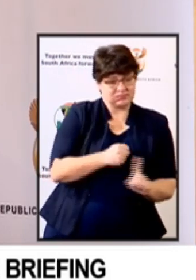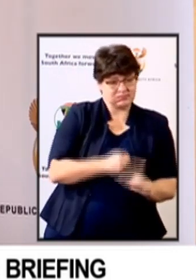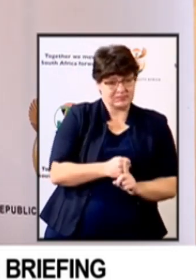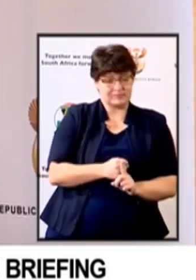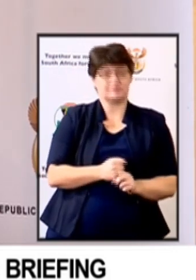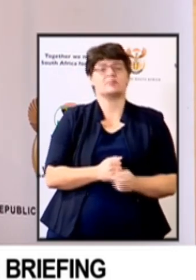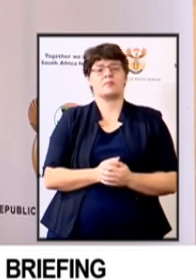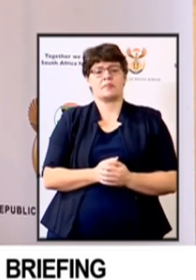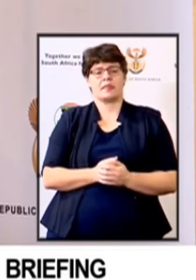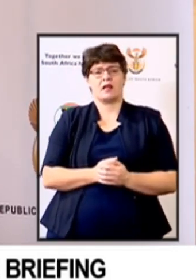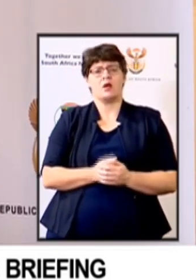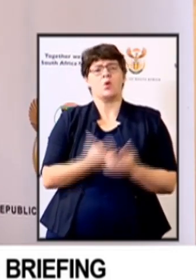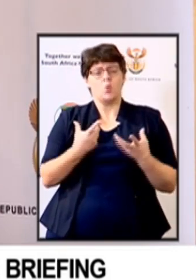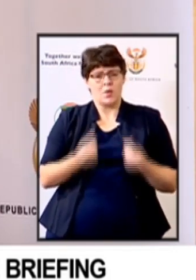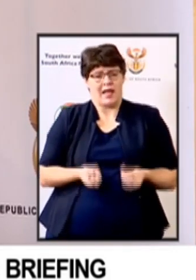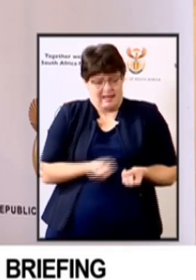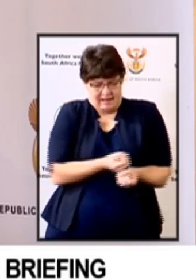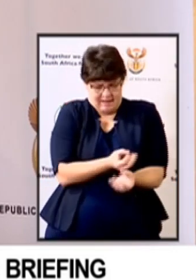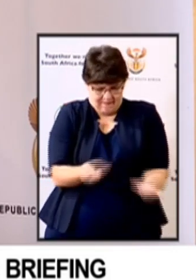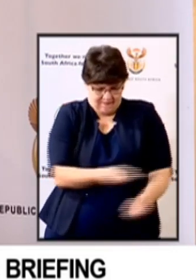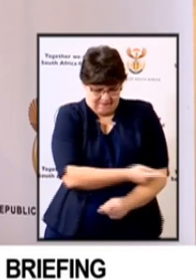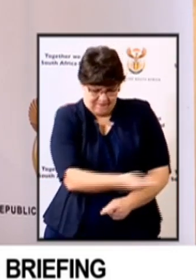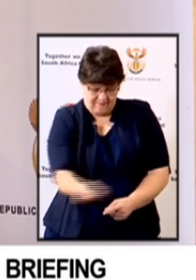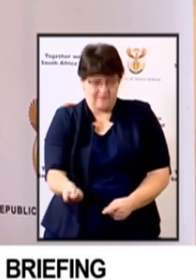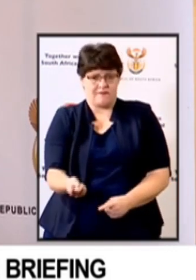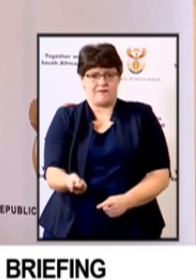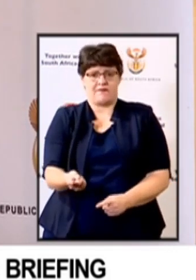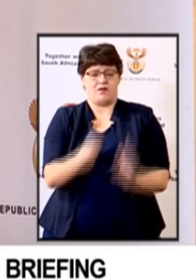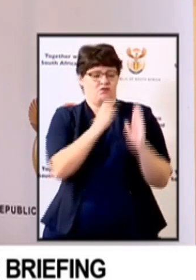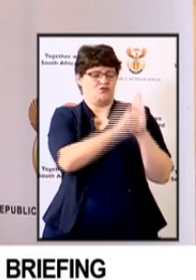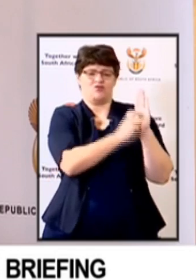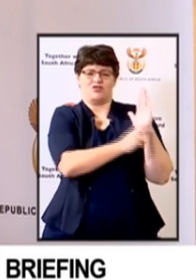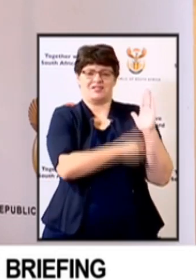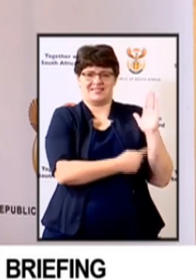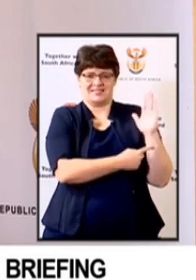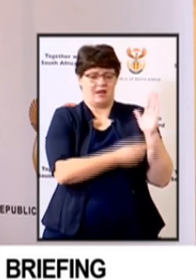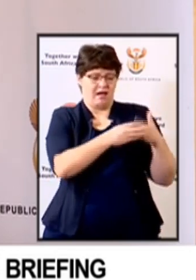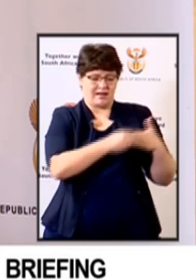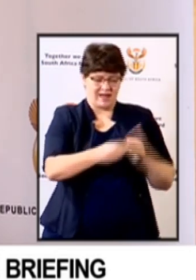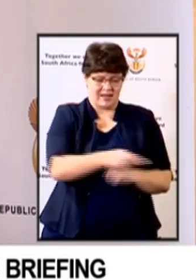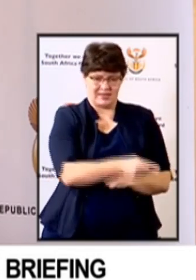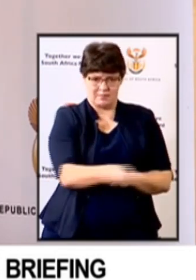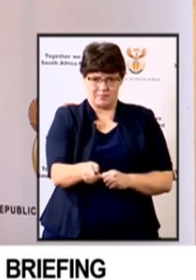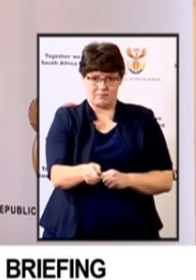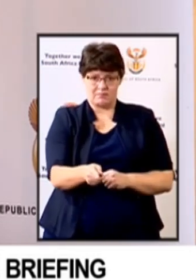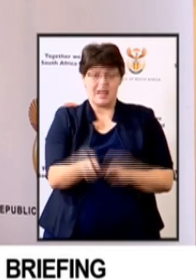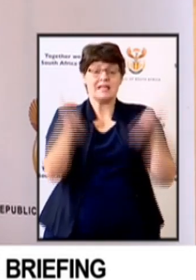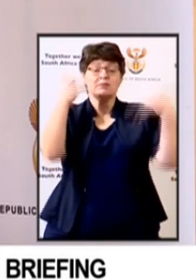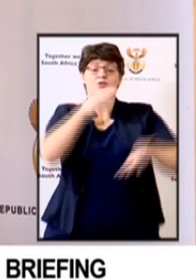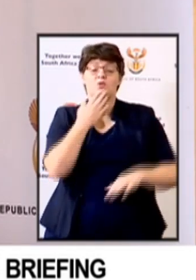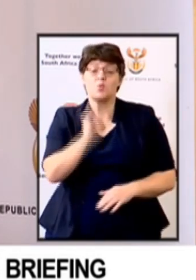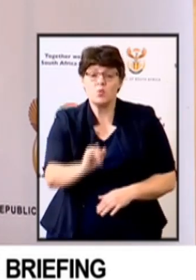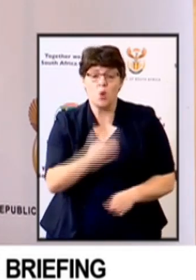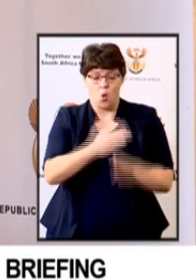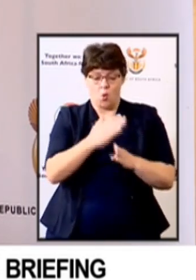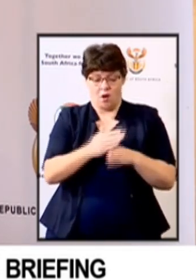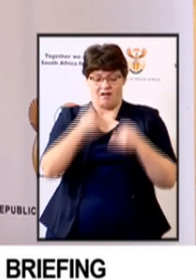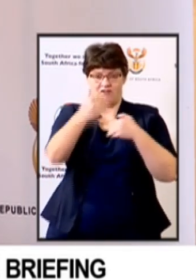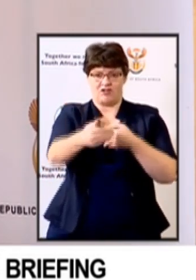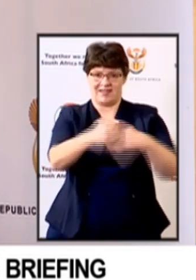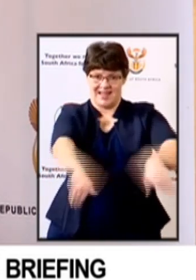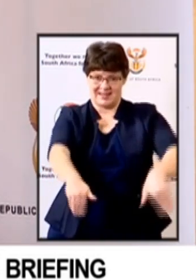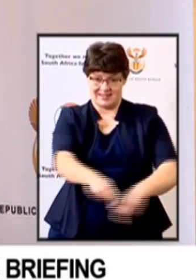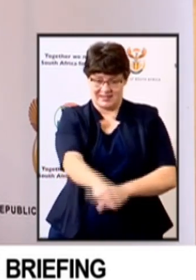capacitated through a plethora of guidelines, especially those on the front lines, and of